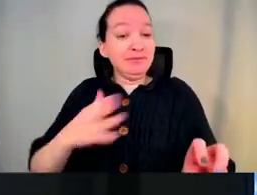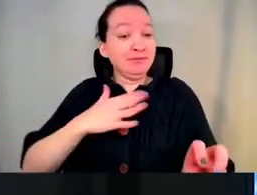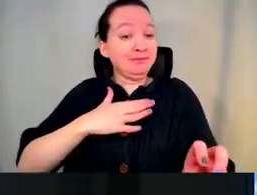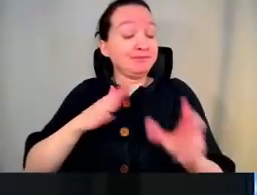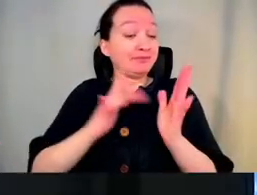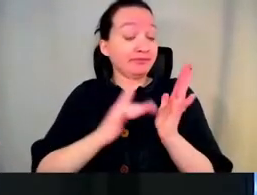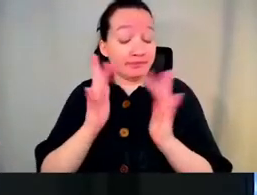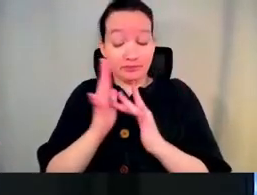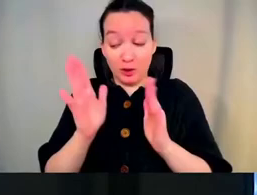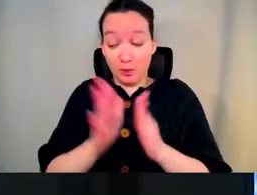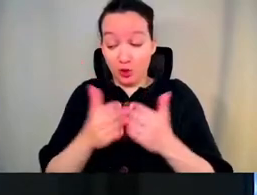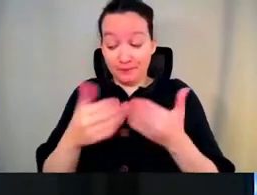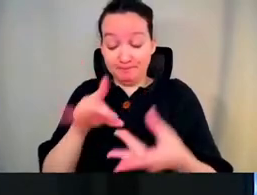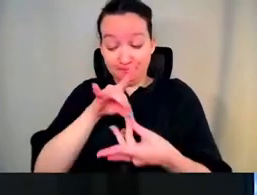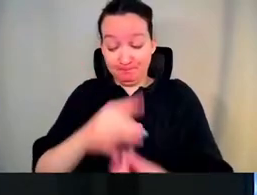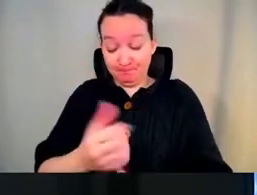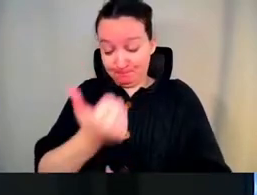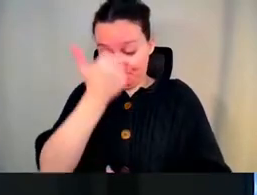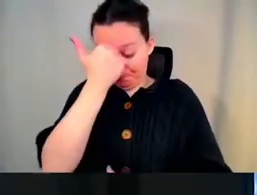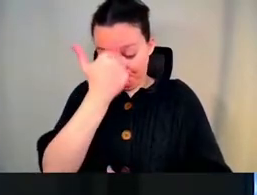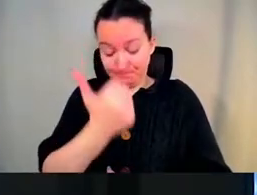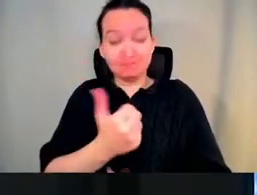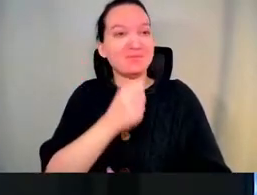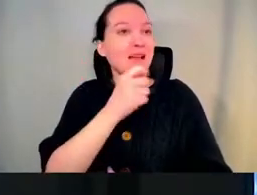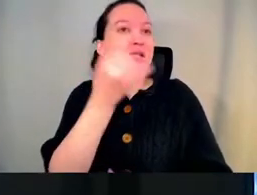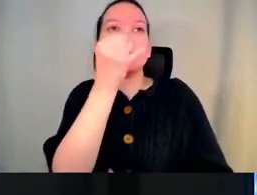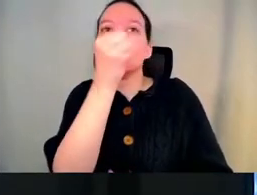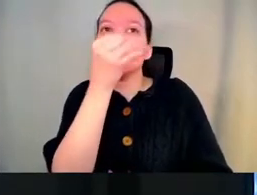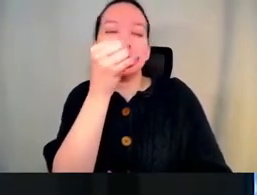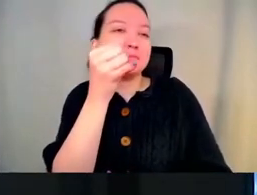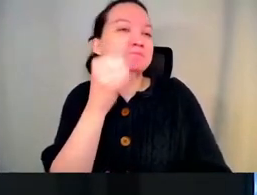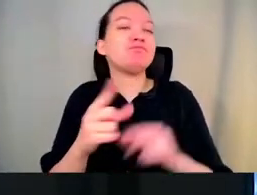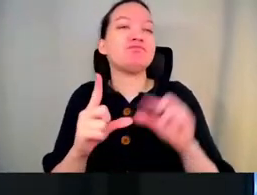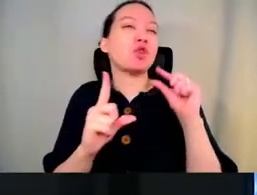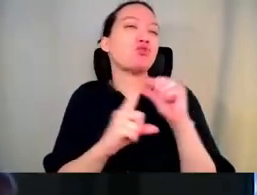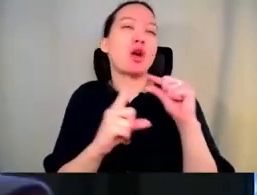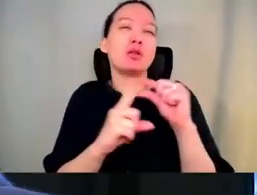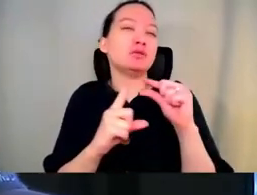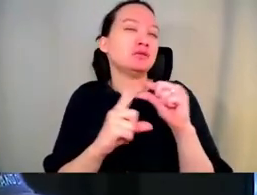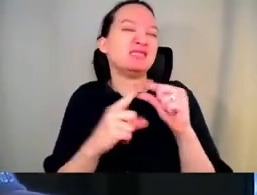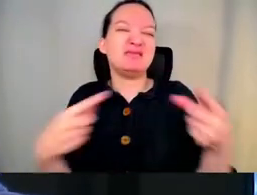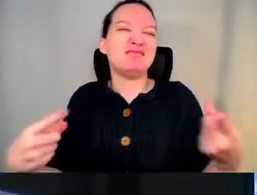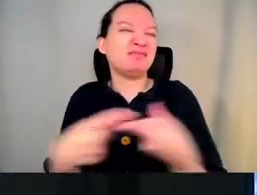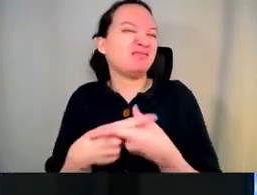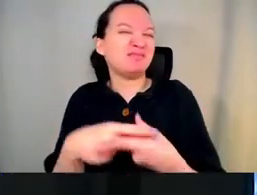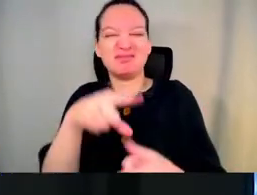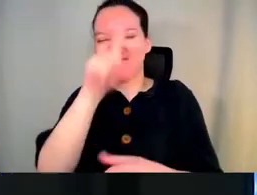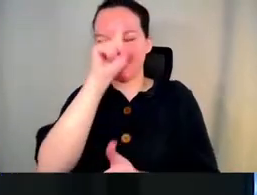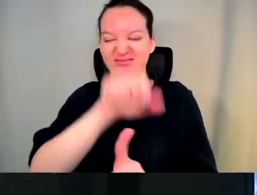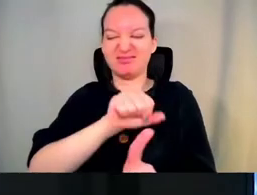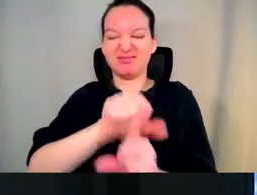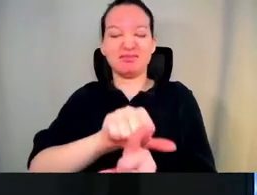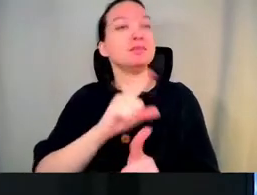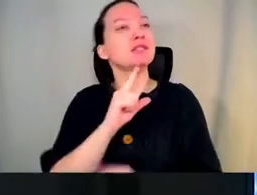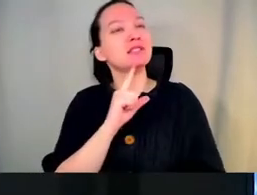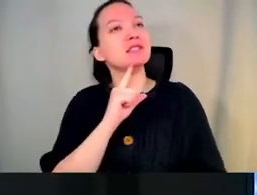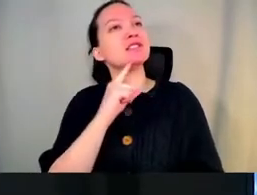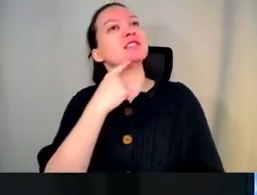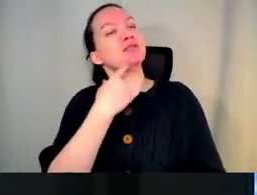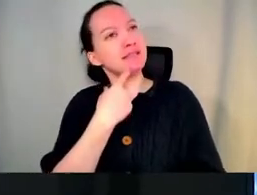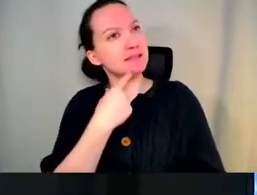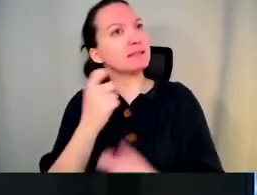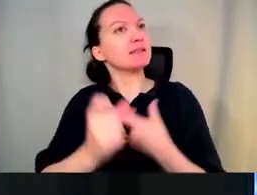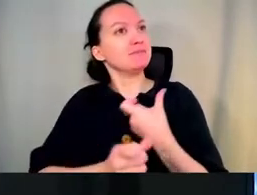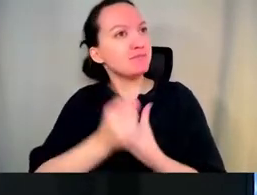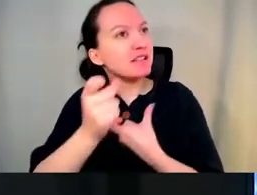when it comes to foolishness is not silly. That's the wrong kind of fool or foolishness to be thinking about. This is a serious,